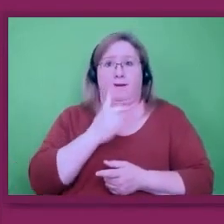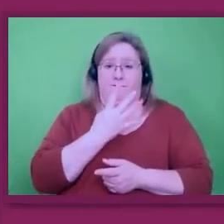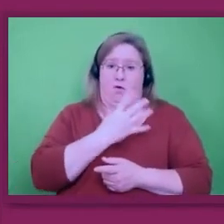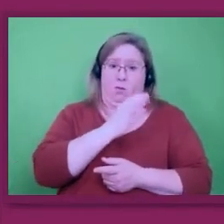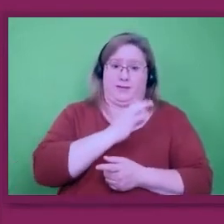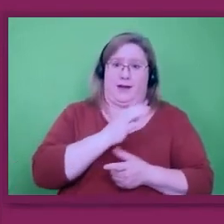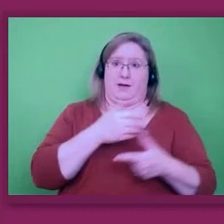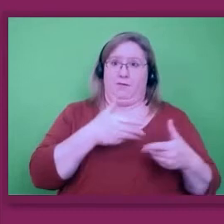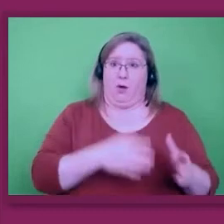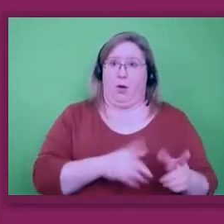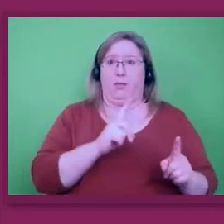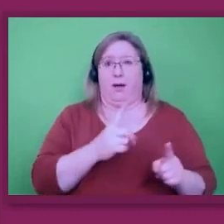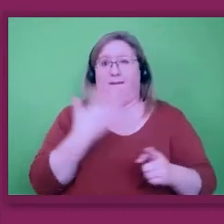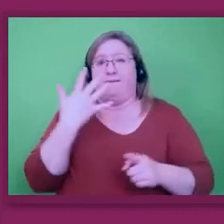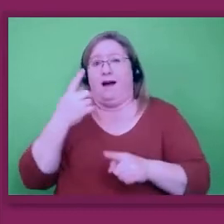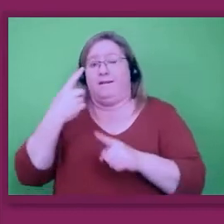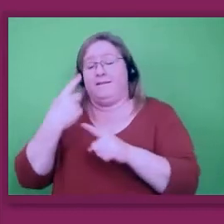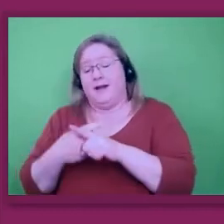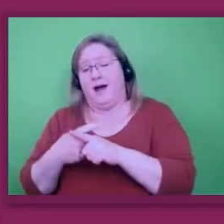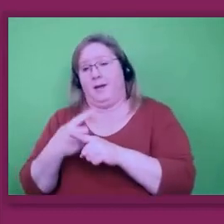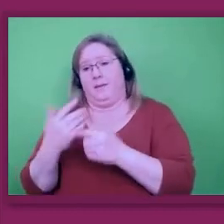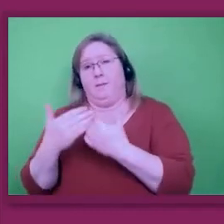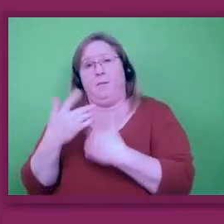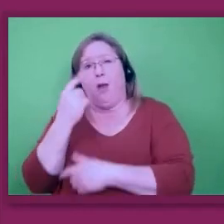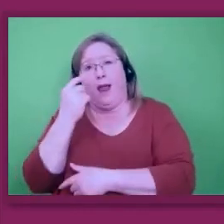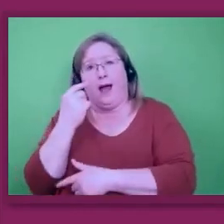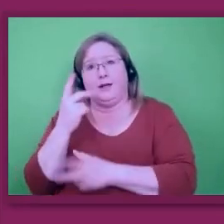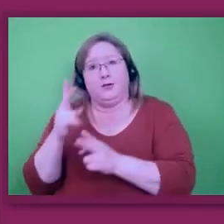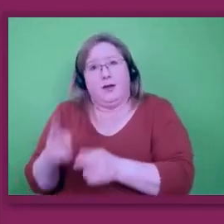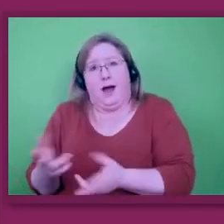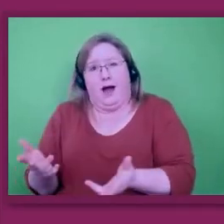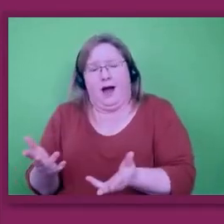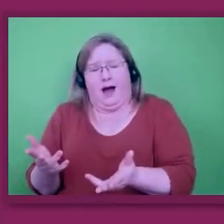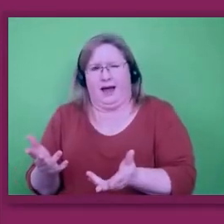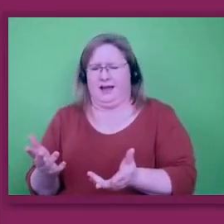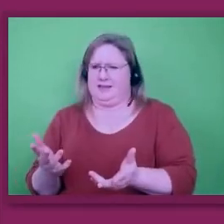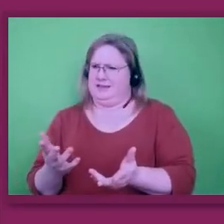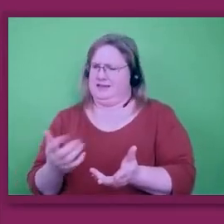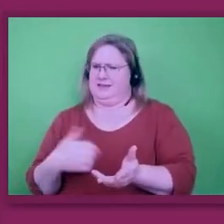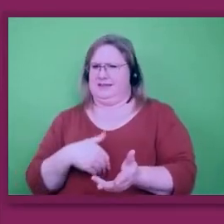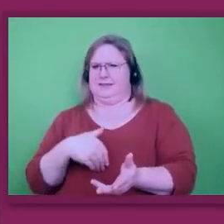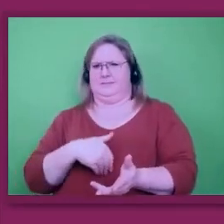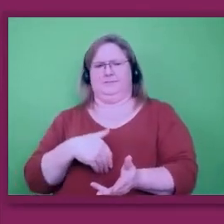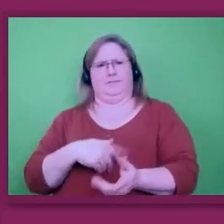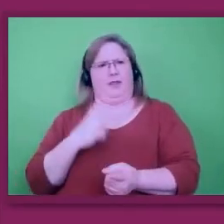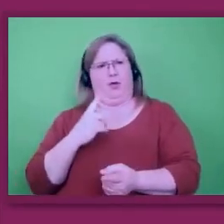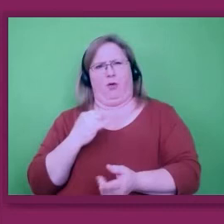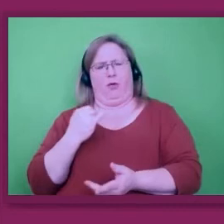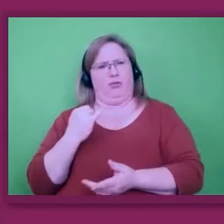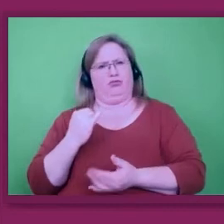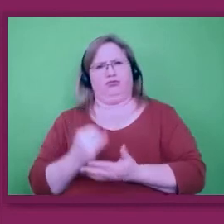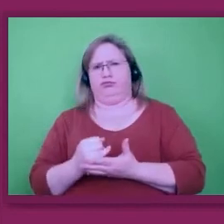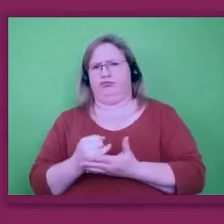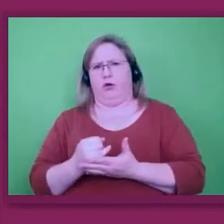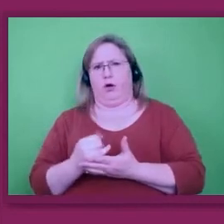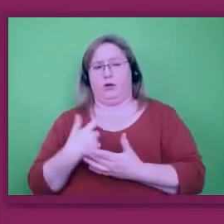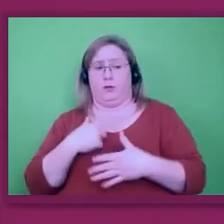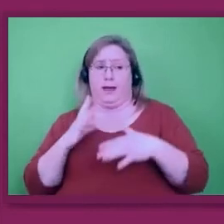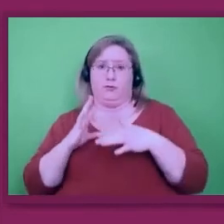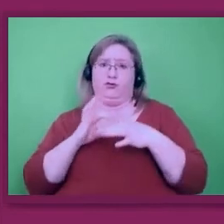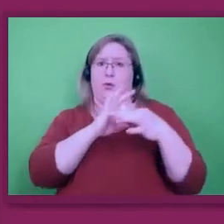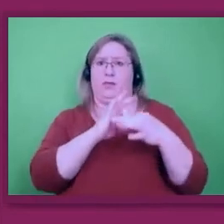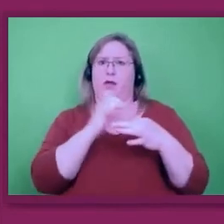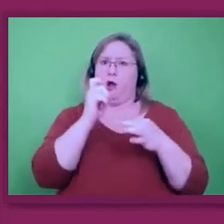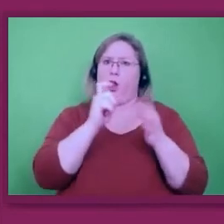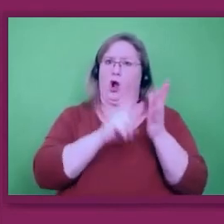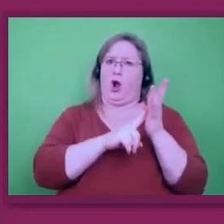to a white woman. And something just didn't sit right with me. So I joined forces with Chloe. That's my co-founder there